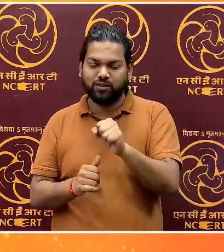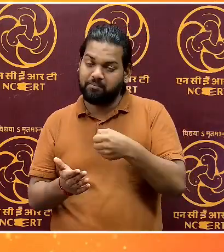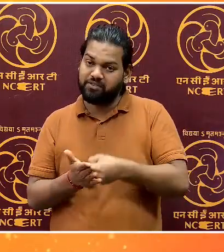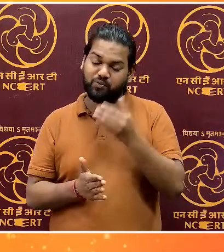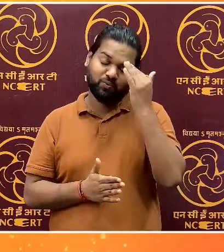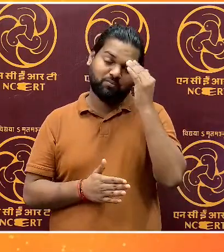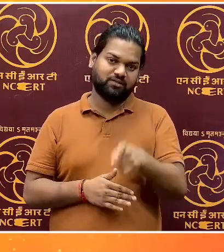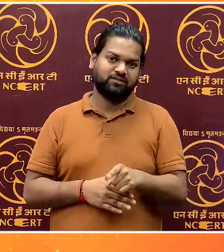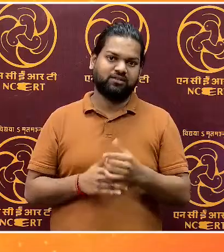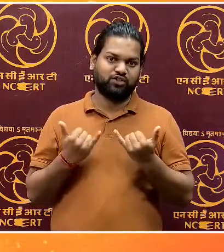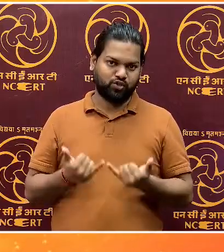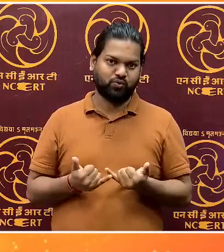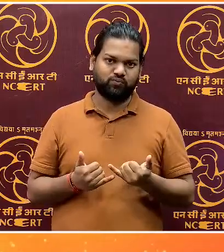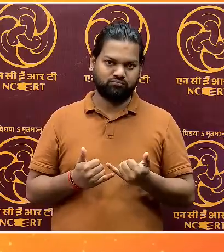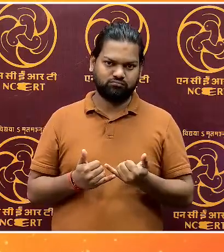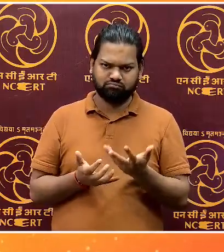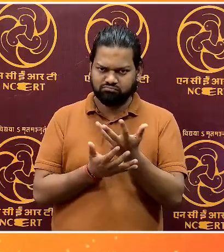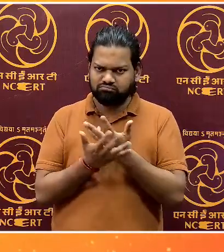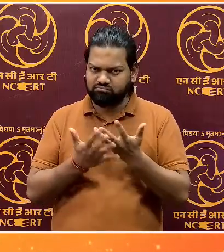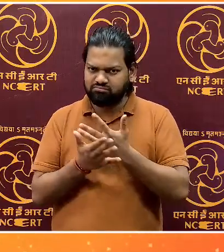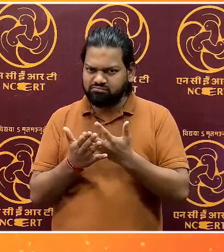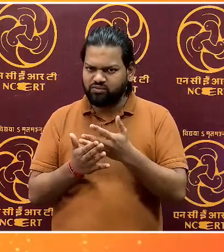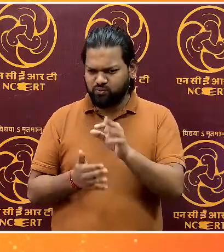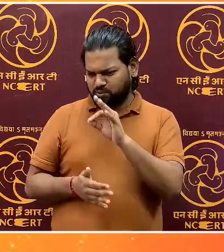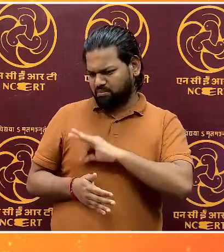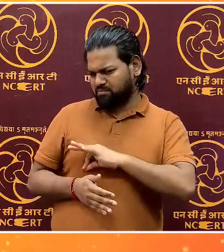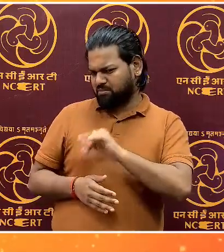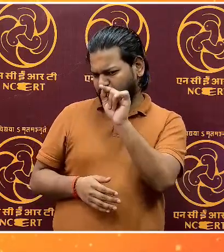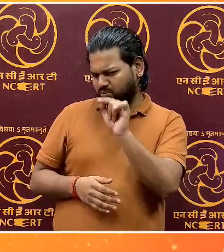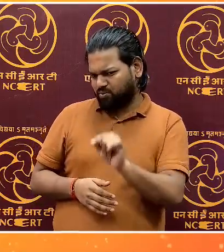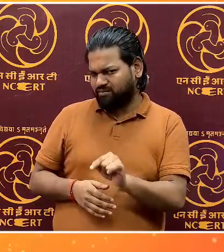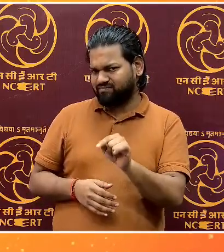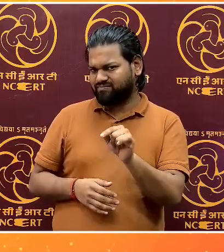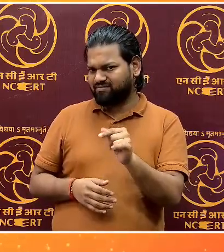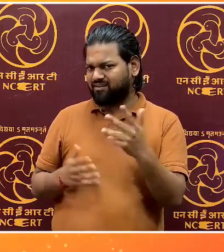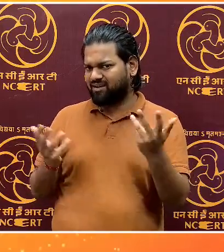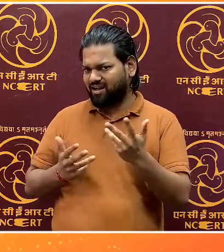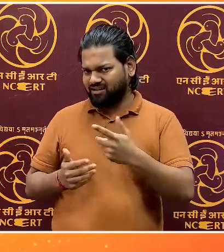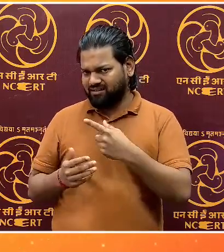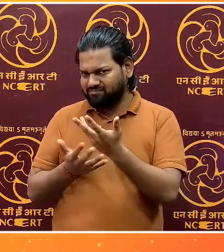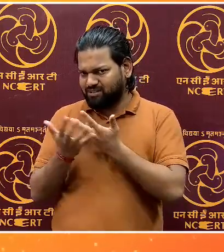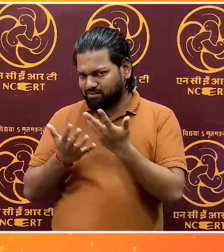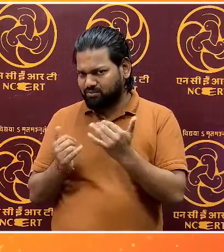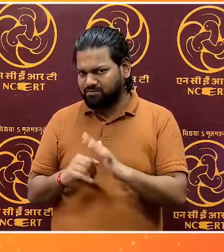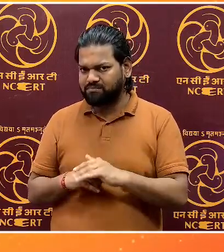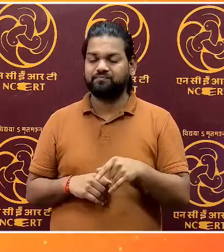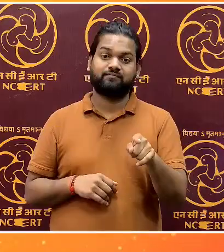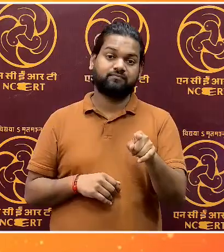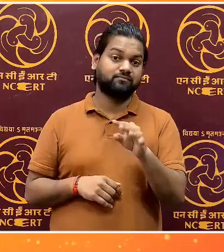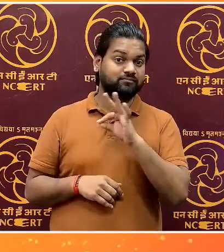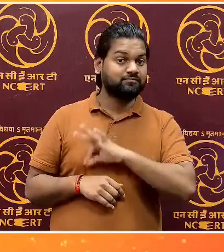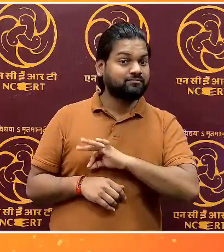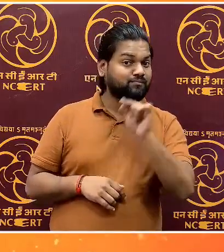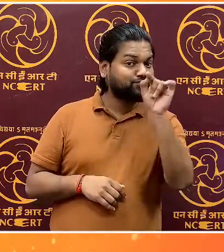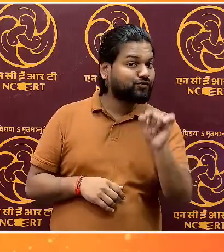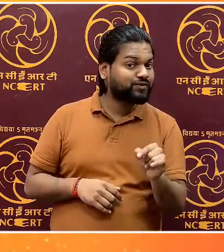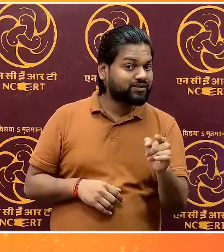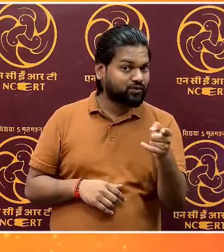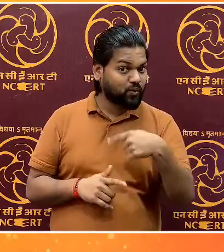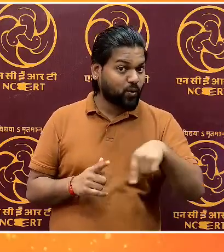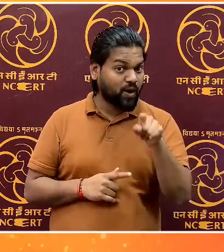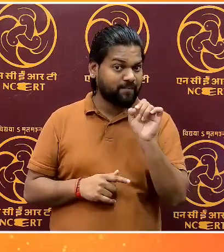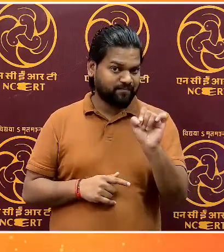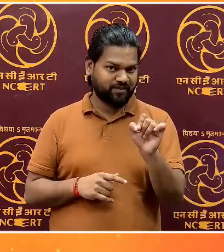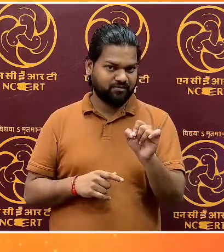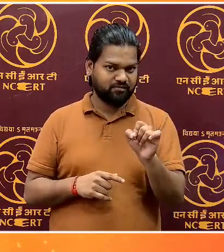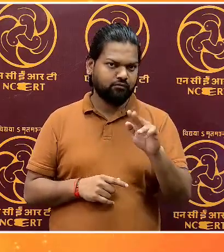Okay. So can we discuss about the applications of time, value, and money? Yeah. Yeah. So application is, if I'm saying that if